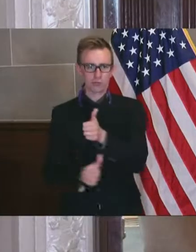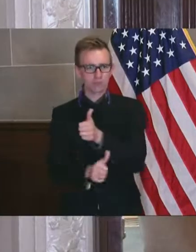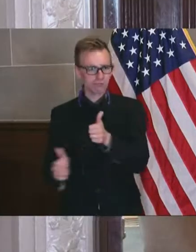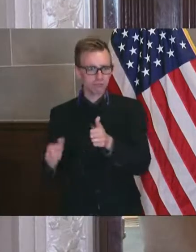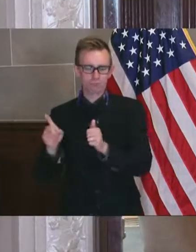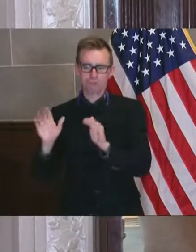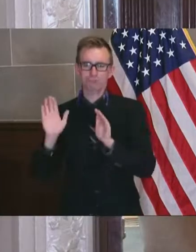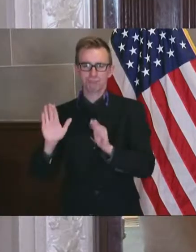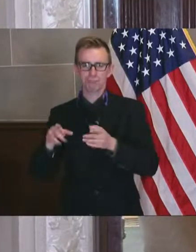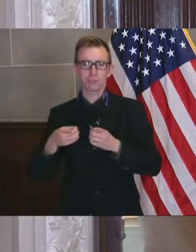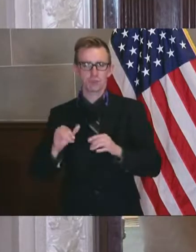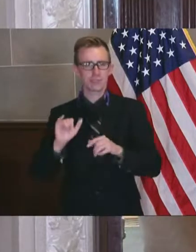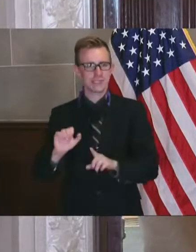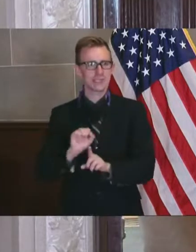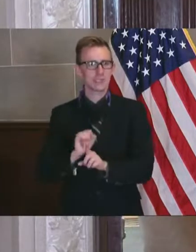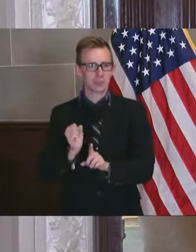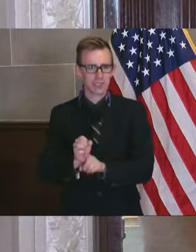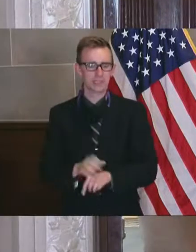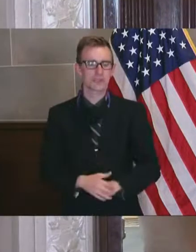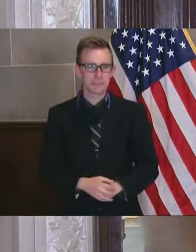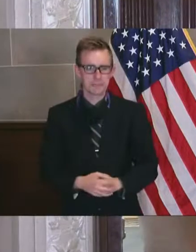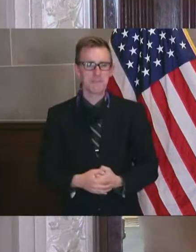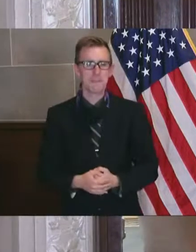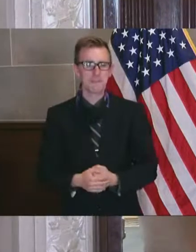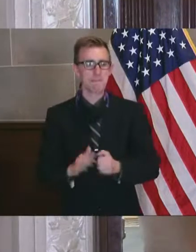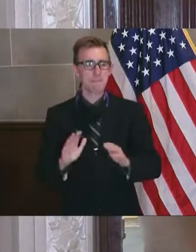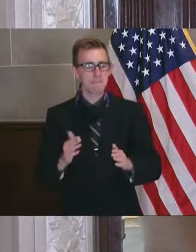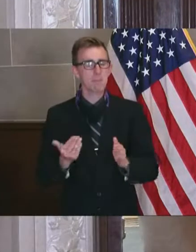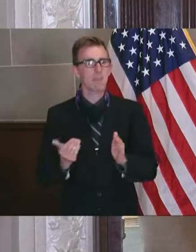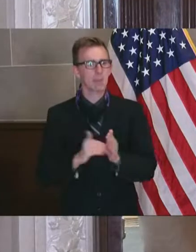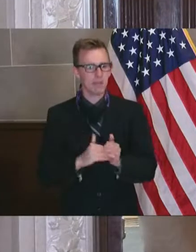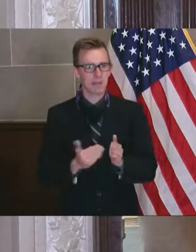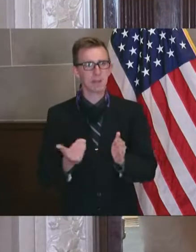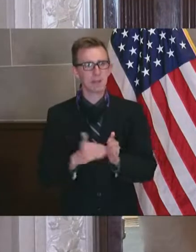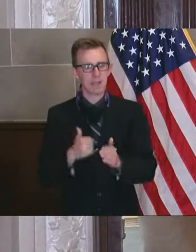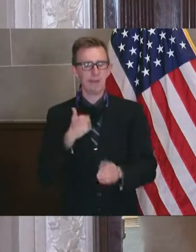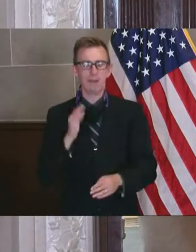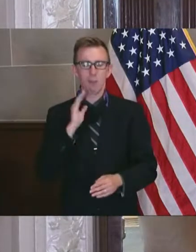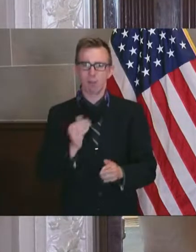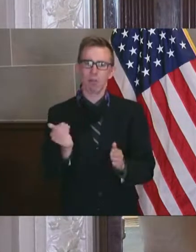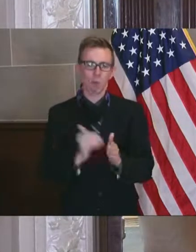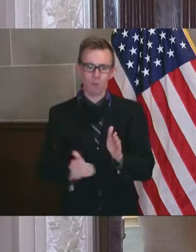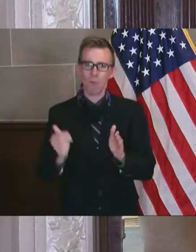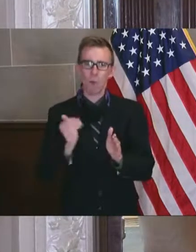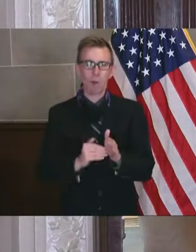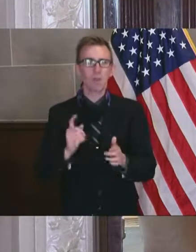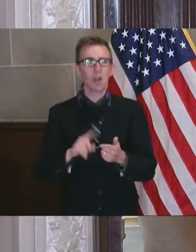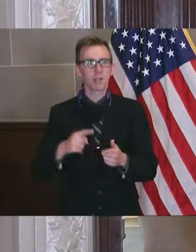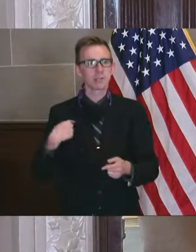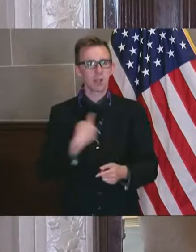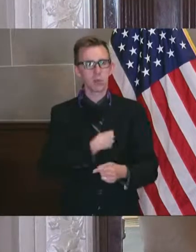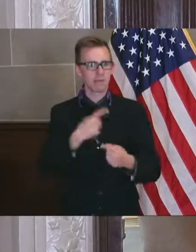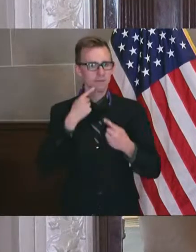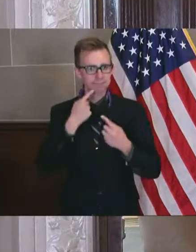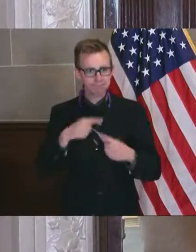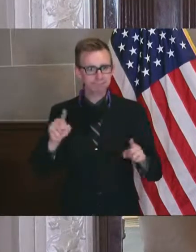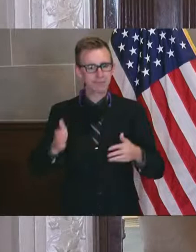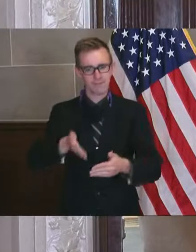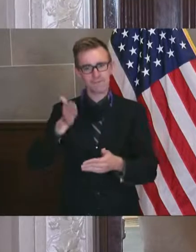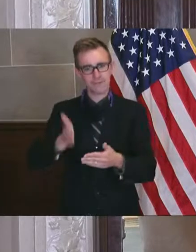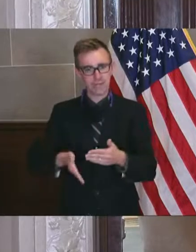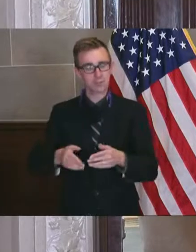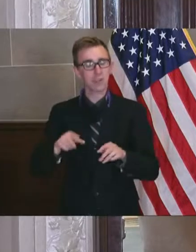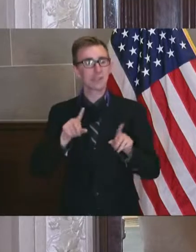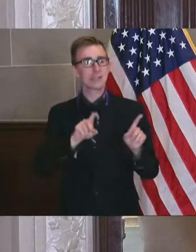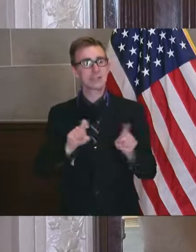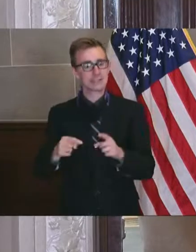this entire time. But let me just say again and again, I'm going to keep repeating this till I feel like we've got the mission accomplished. Testing is